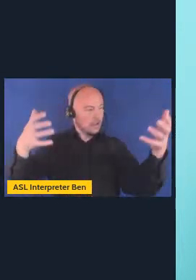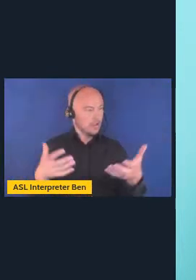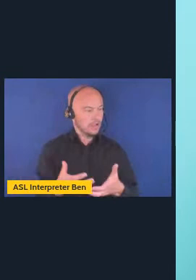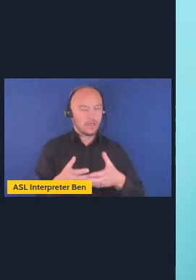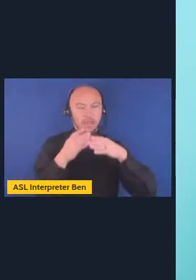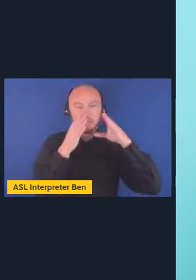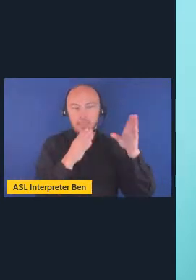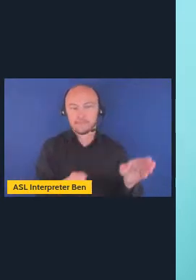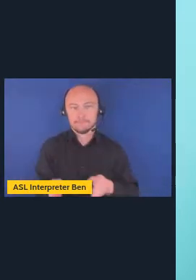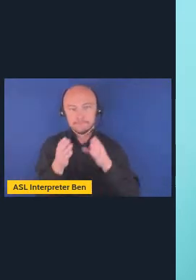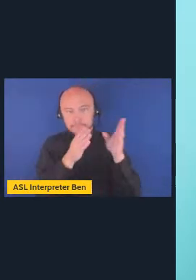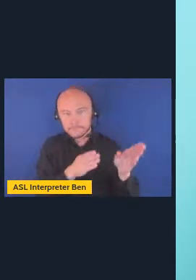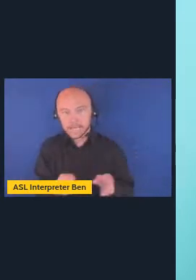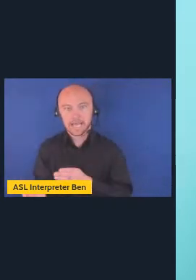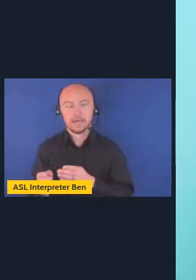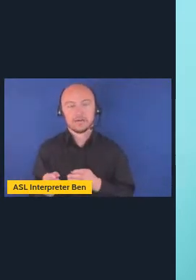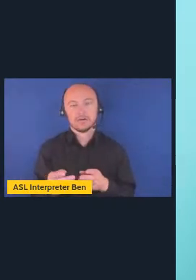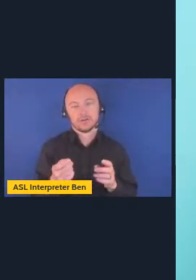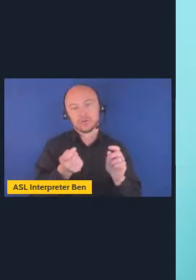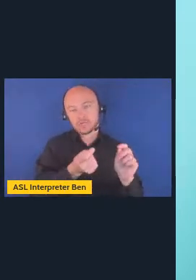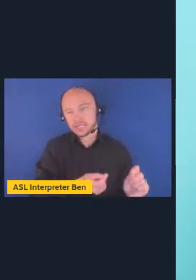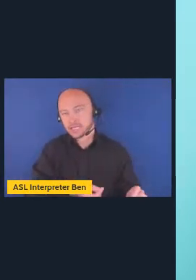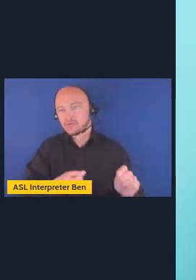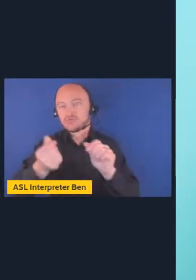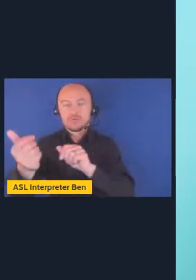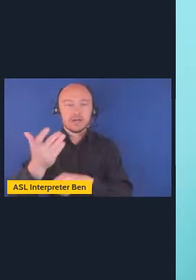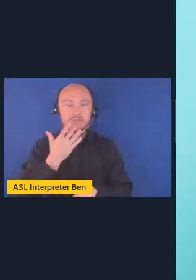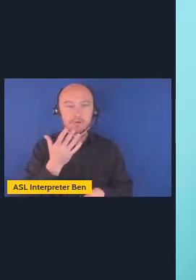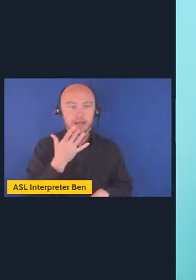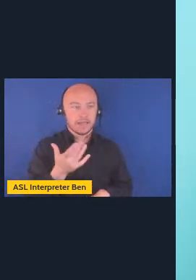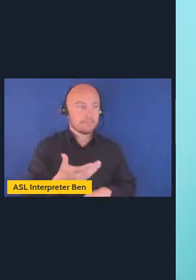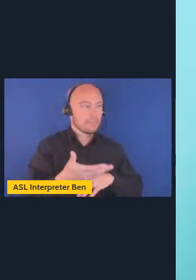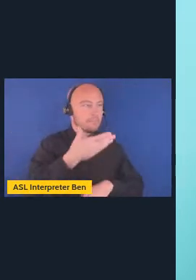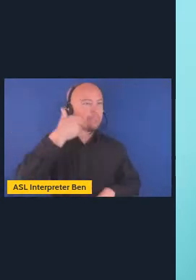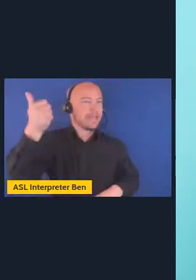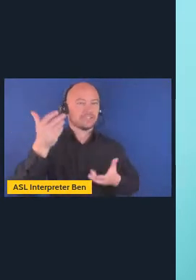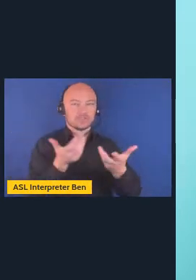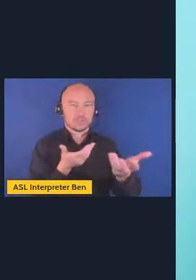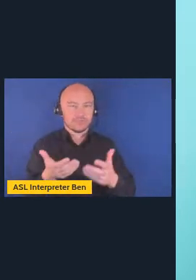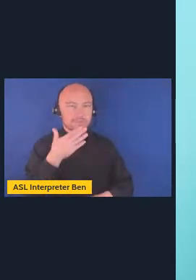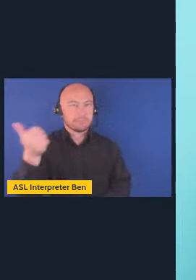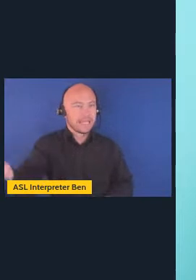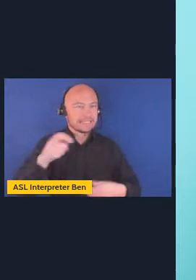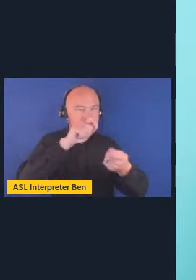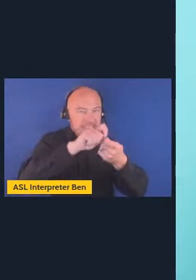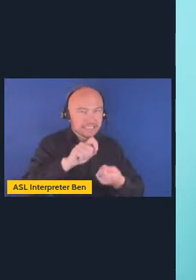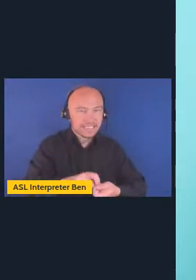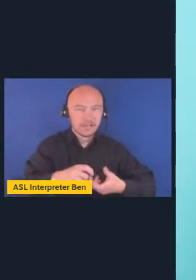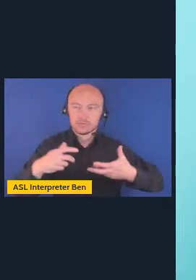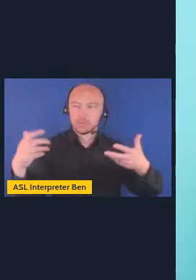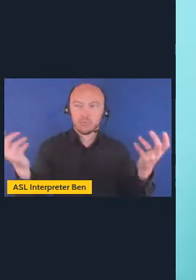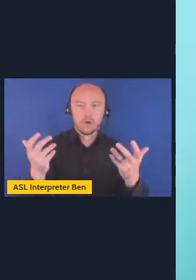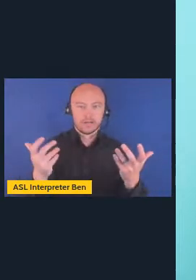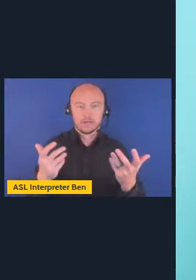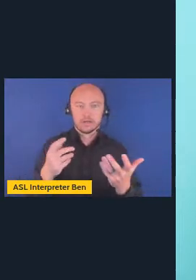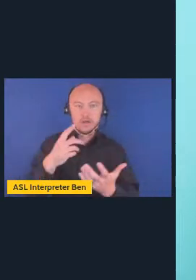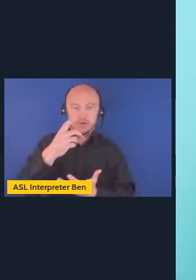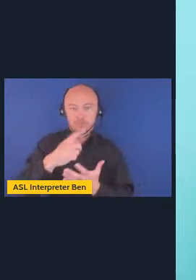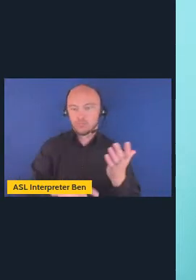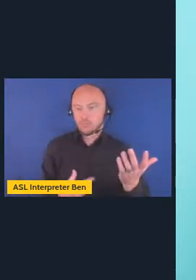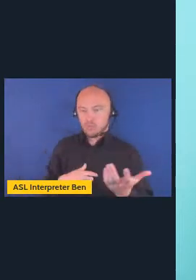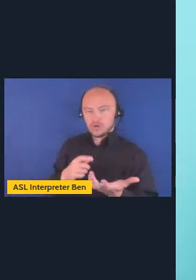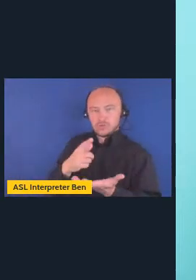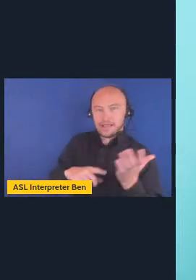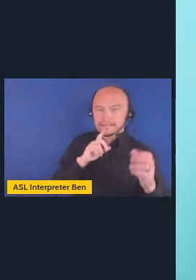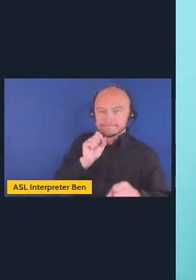your architecture and lets you use the best service, the best implementation detail based on what exactly is that you